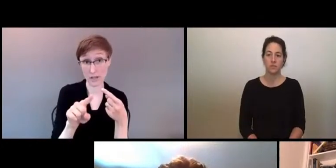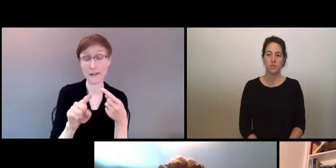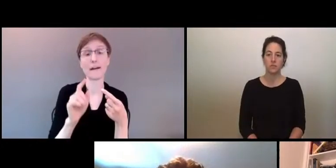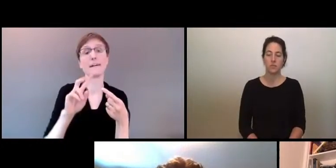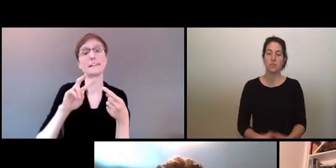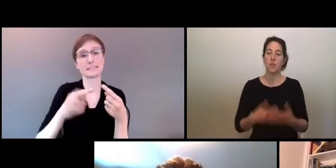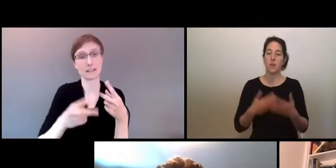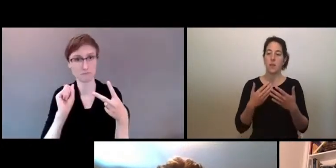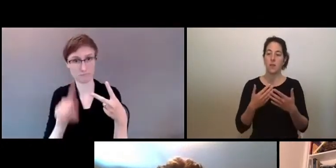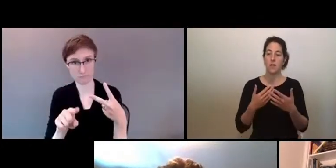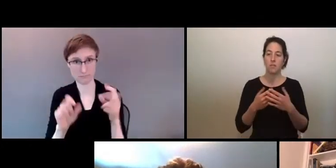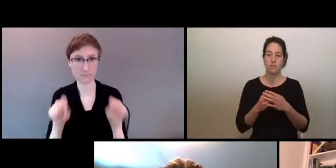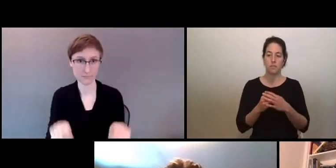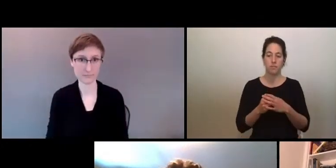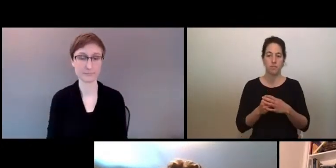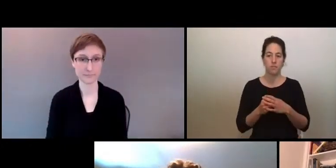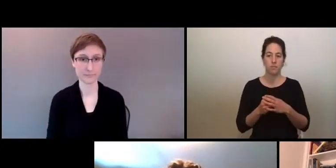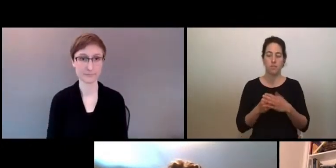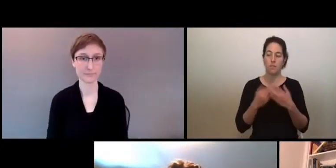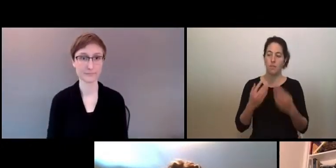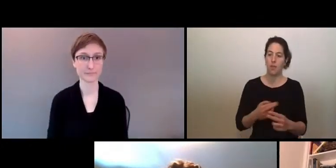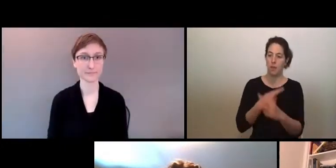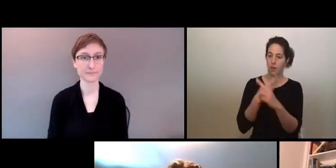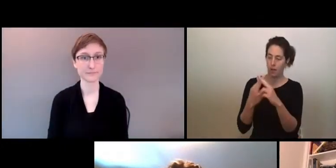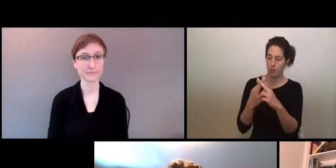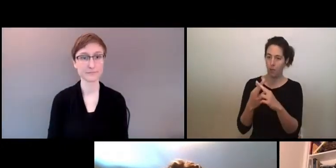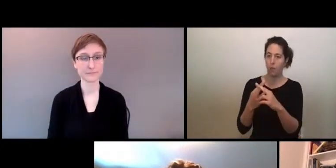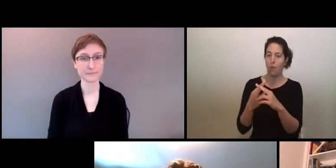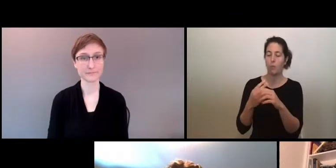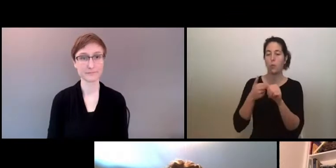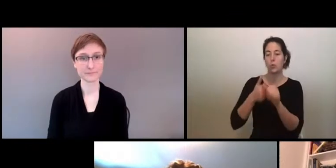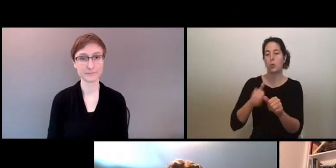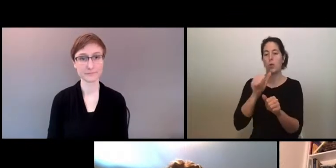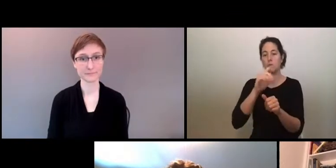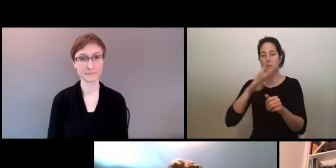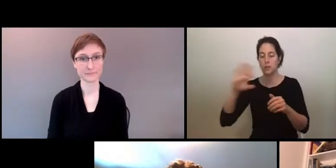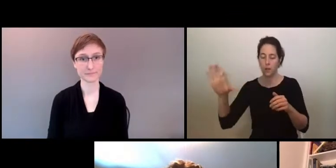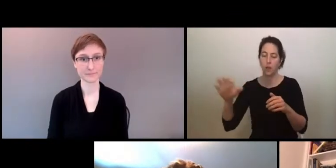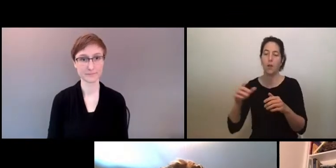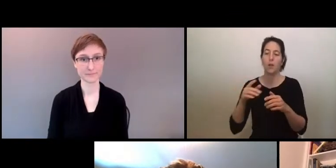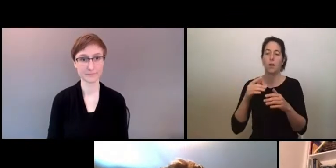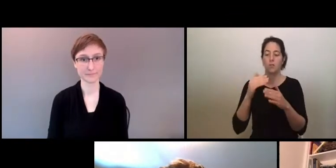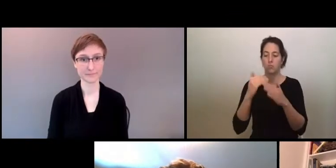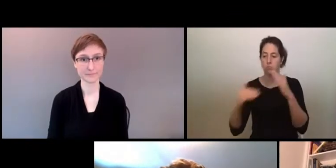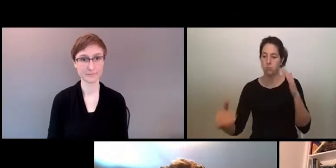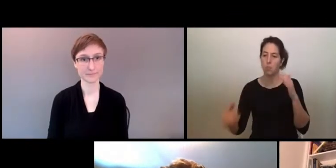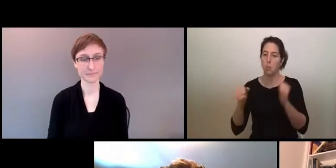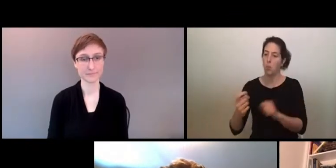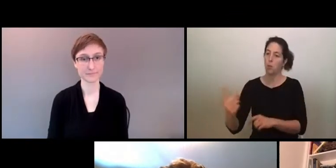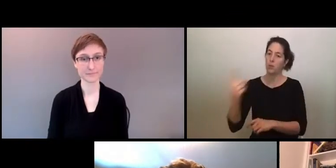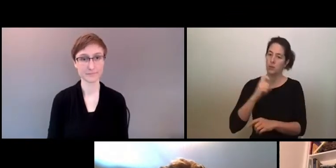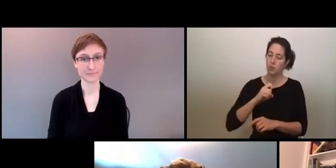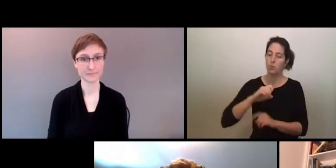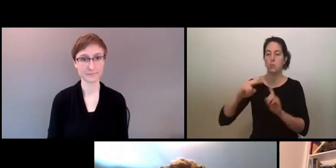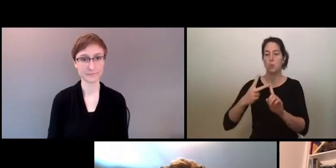maintenant répondre aux questions des médias en ordre alphabétique. Chacun pourra poser une question et une question de